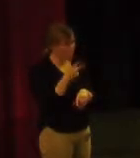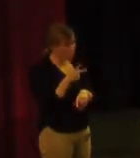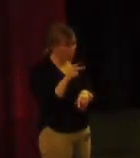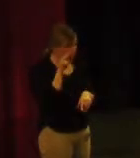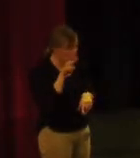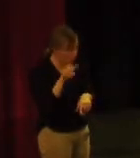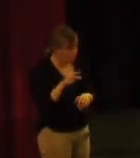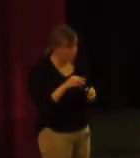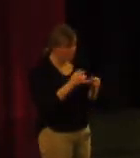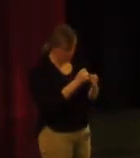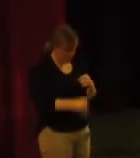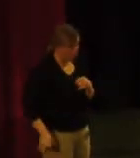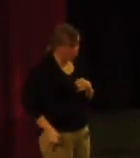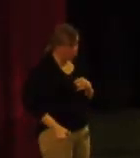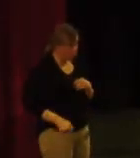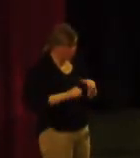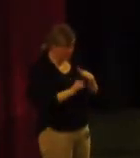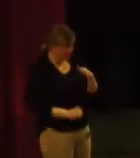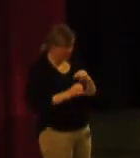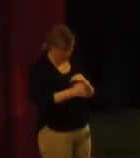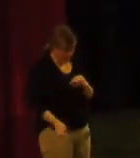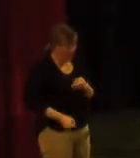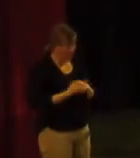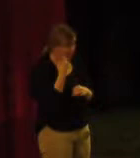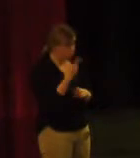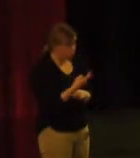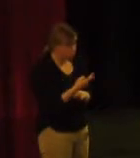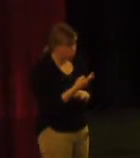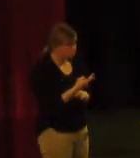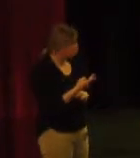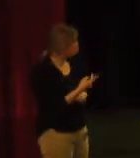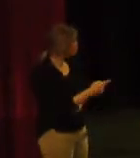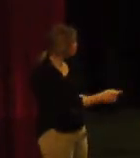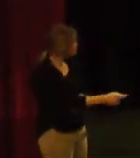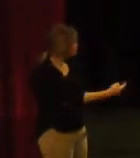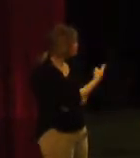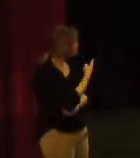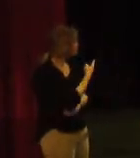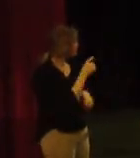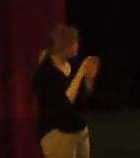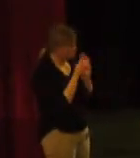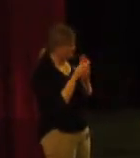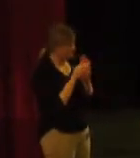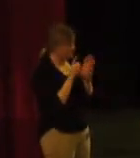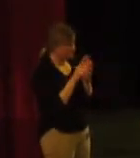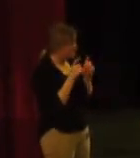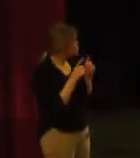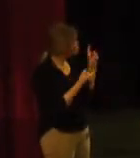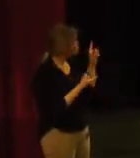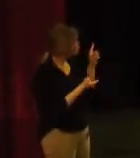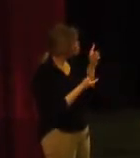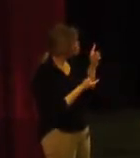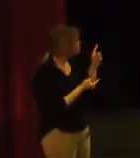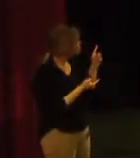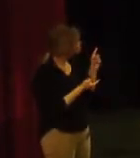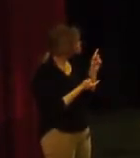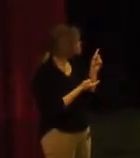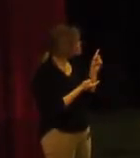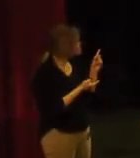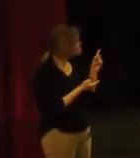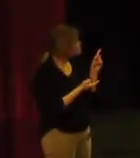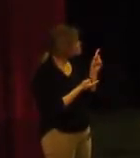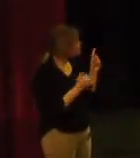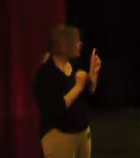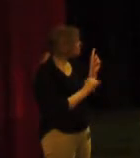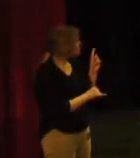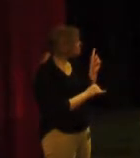have ever been to the border before. It's one of my recommendations at the end to try. But here's some pictures of it. First of all, this is the